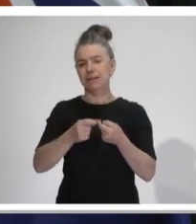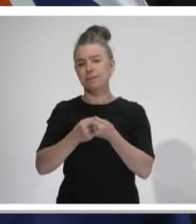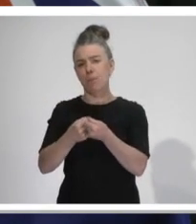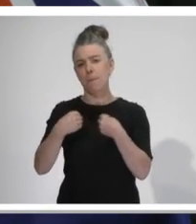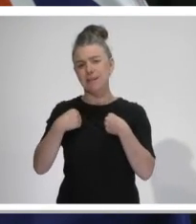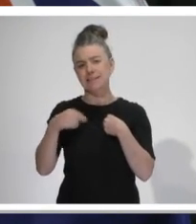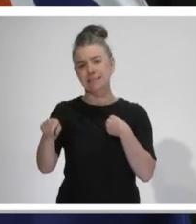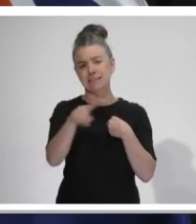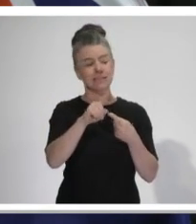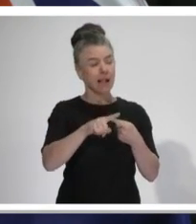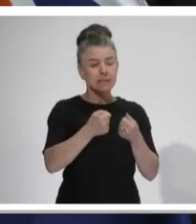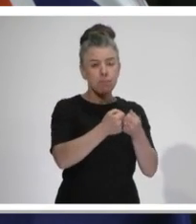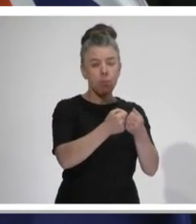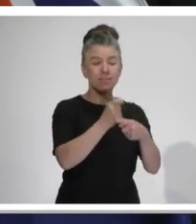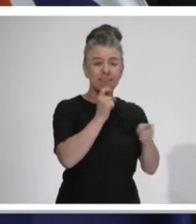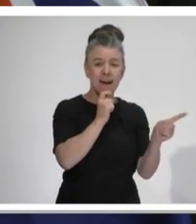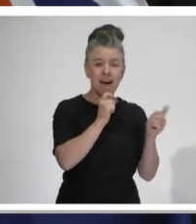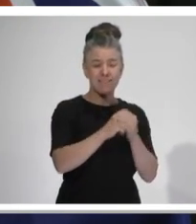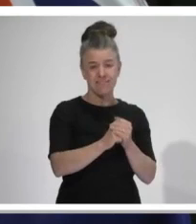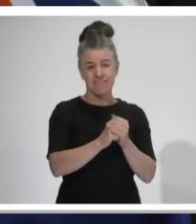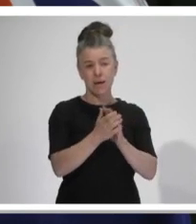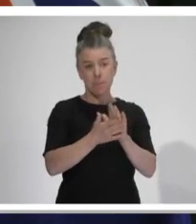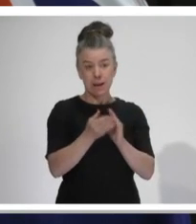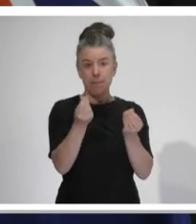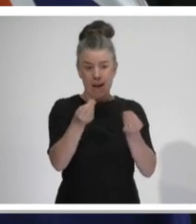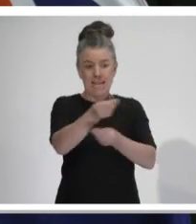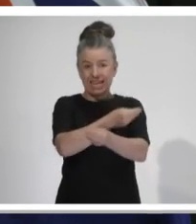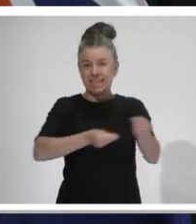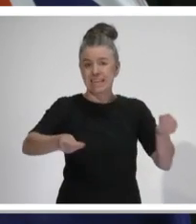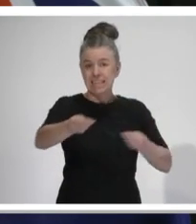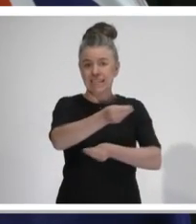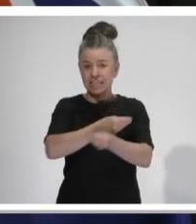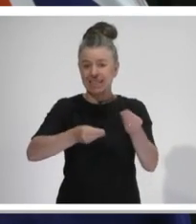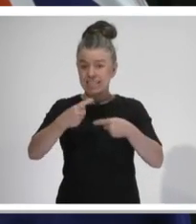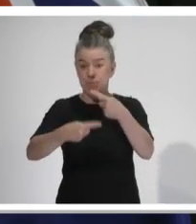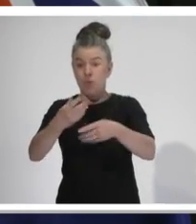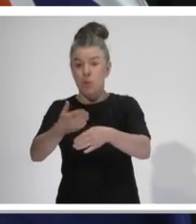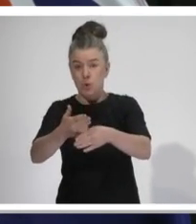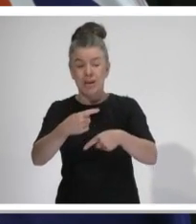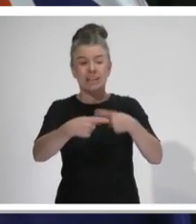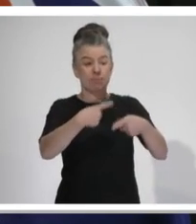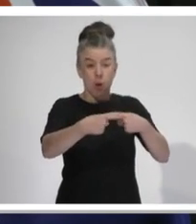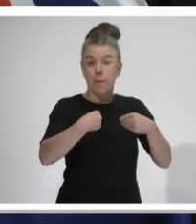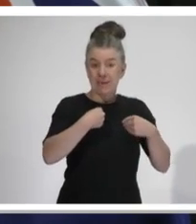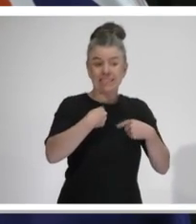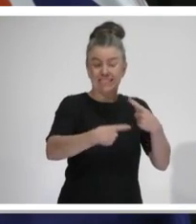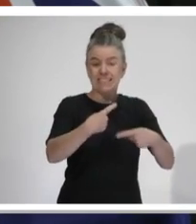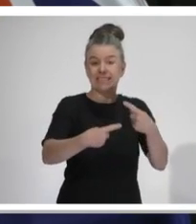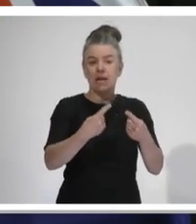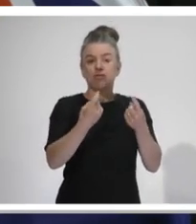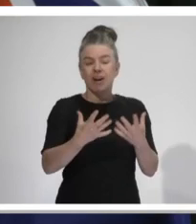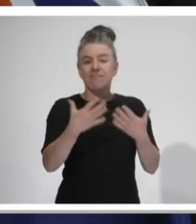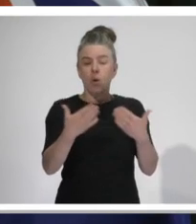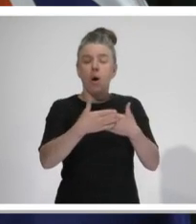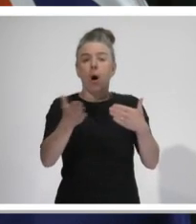will continue. It will cushion the economic hit and it will help keep New Zealanders in jobs and our businesses viable. On that